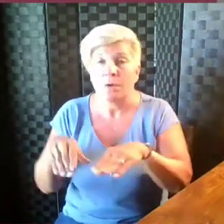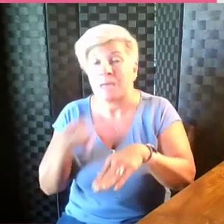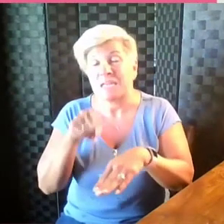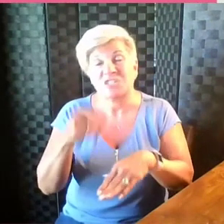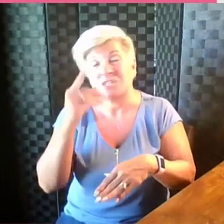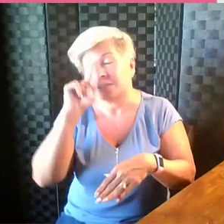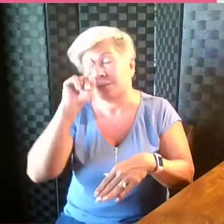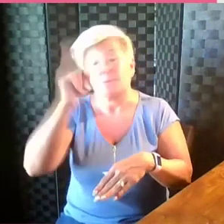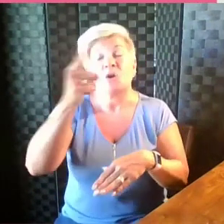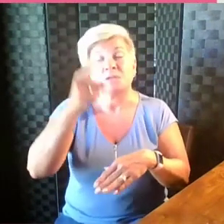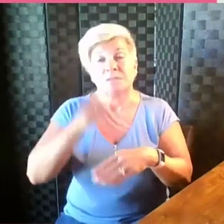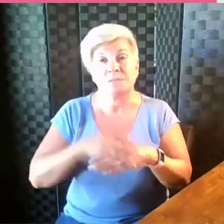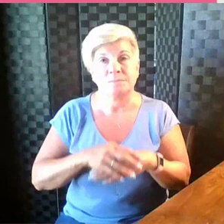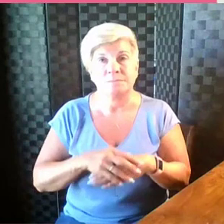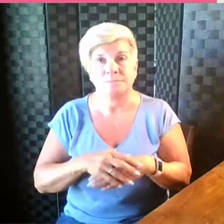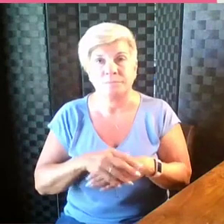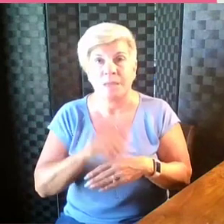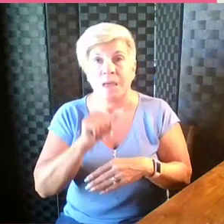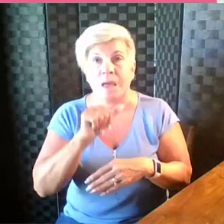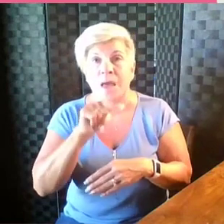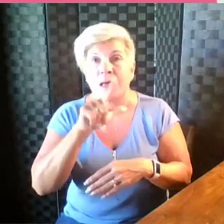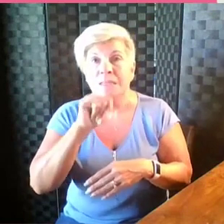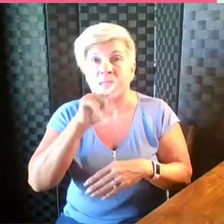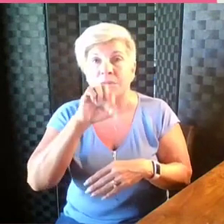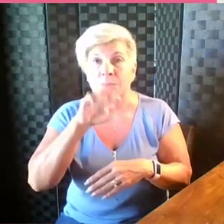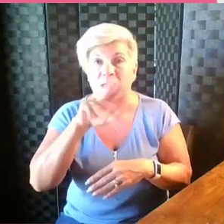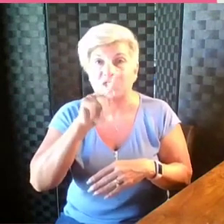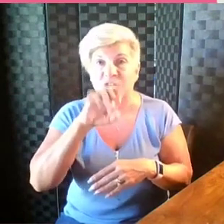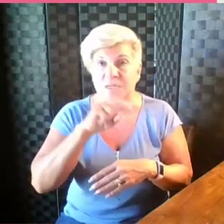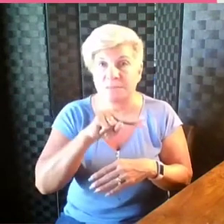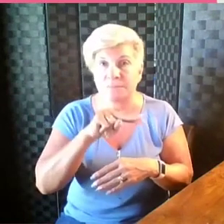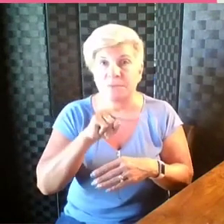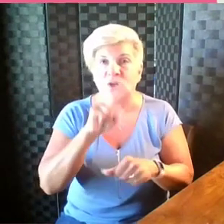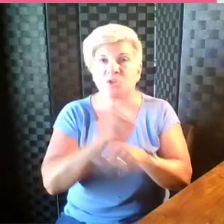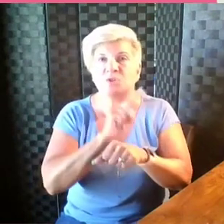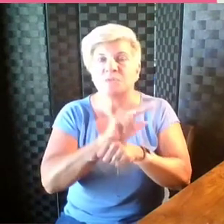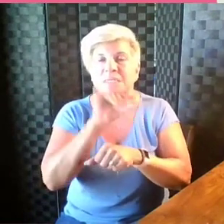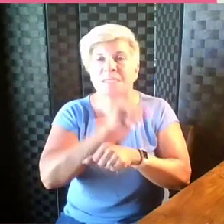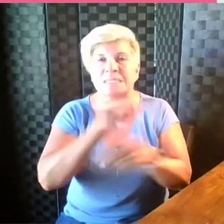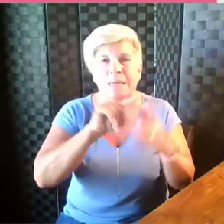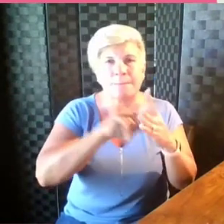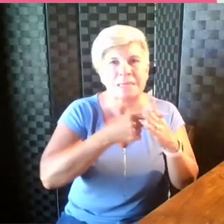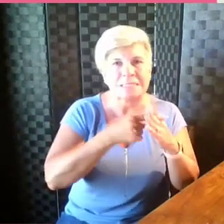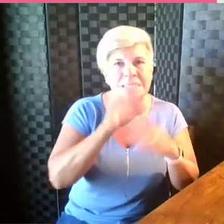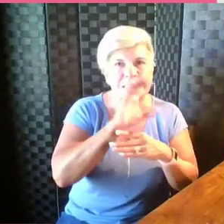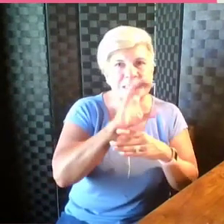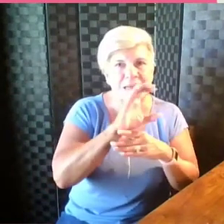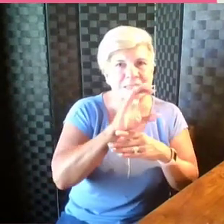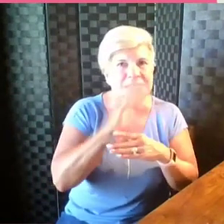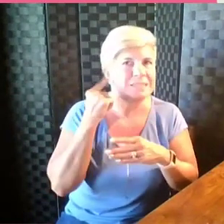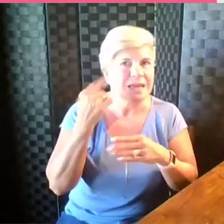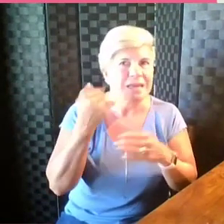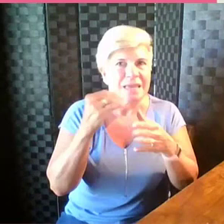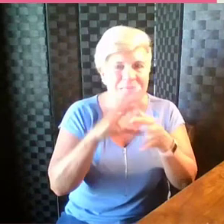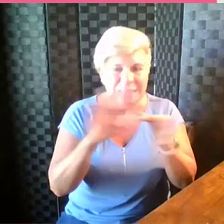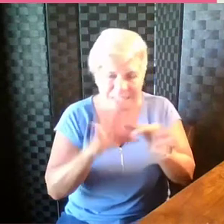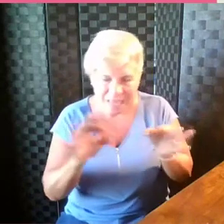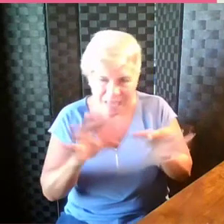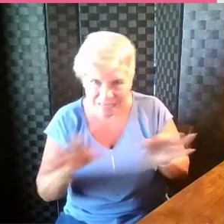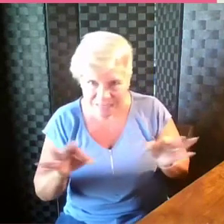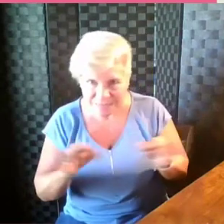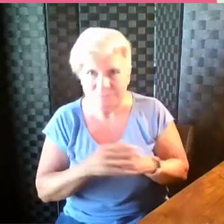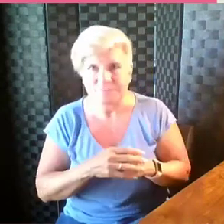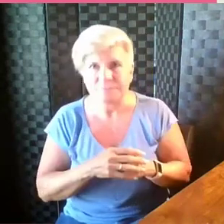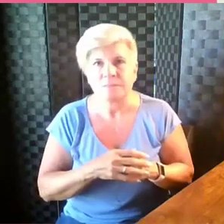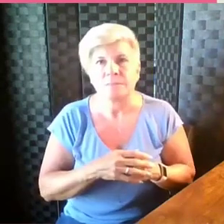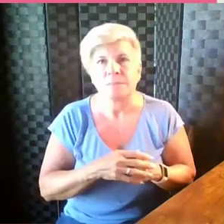Alliteration. It's the use of the same beginning consonant sound in a line or verse. So an example, and it's kind of